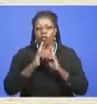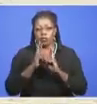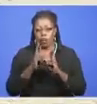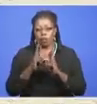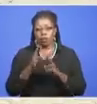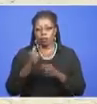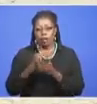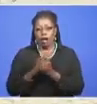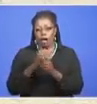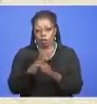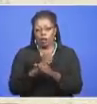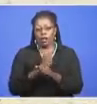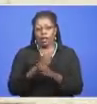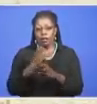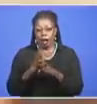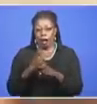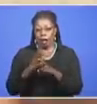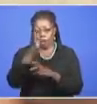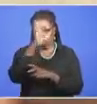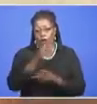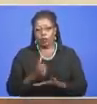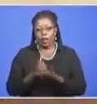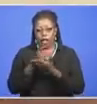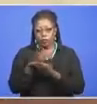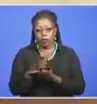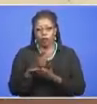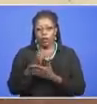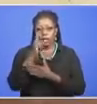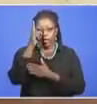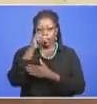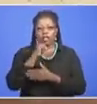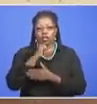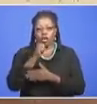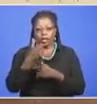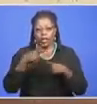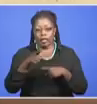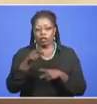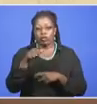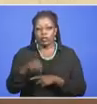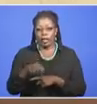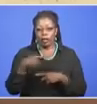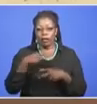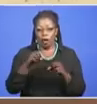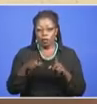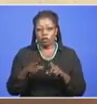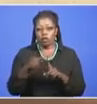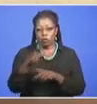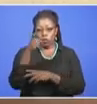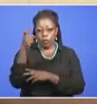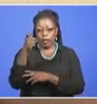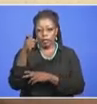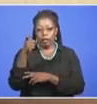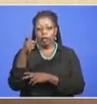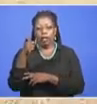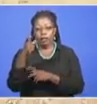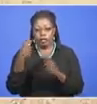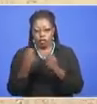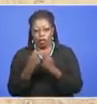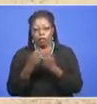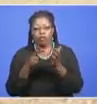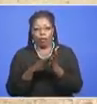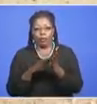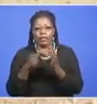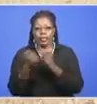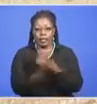Once you work hard, God love your back. Mm-hmm. He ain't gonna let you down. So we got the privilege to win this tournament and represent our country.